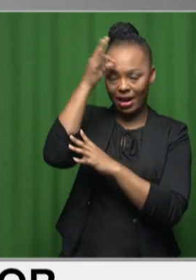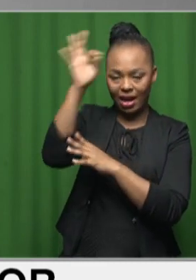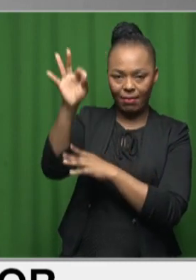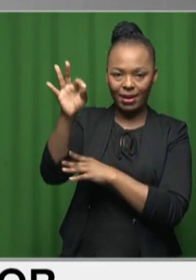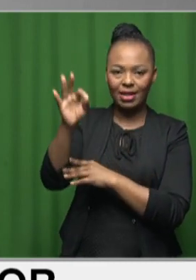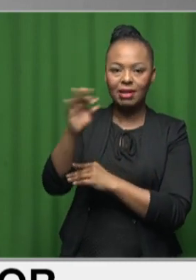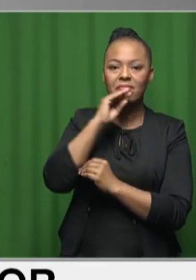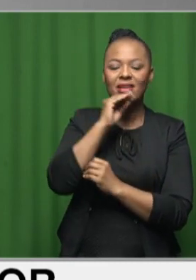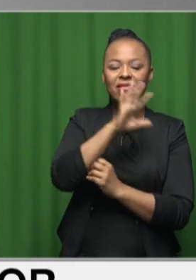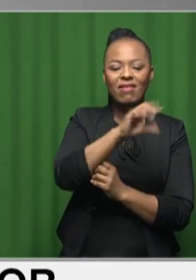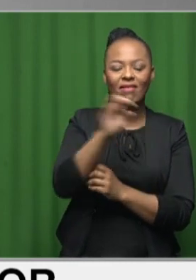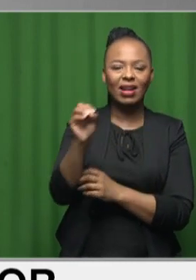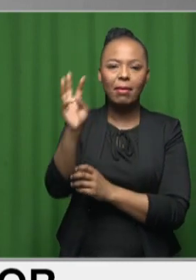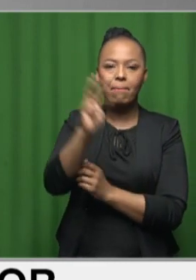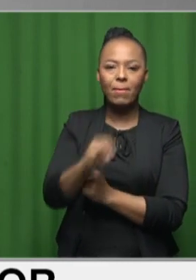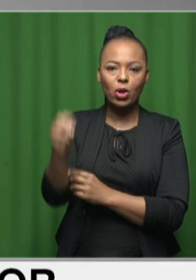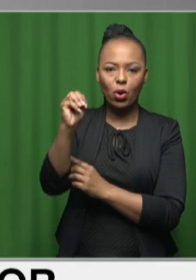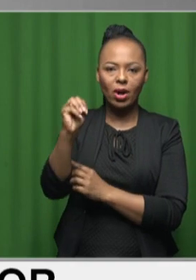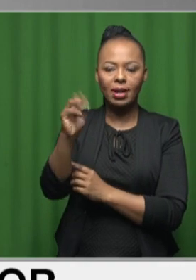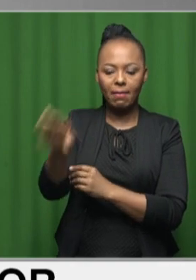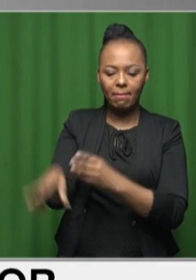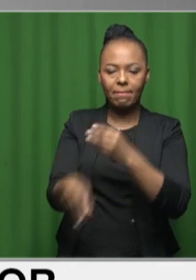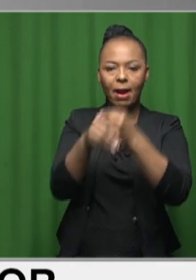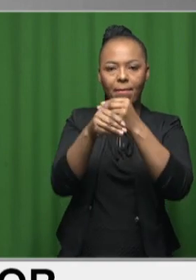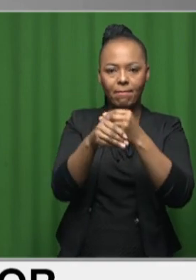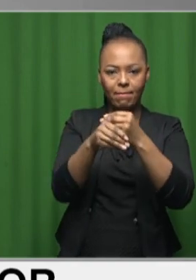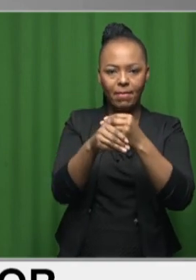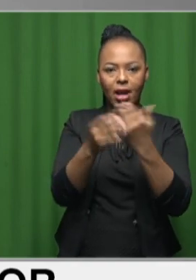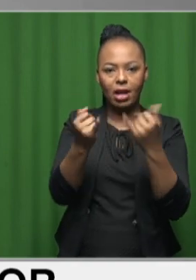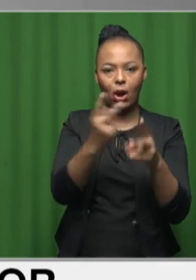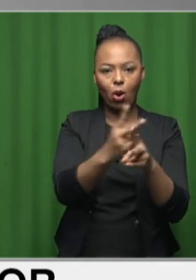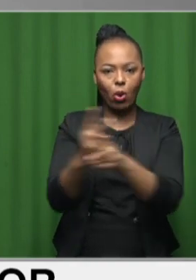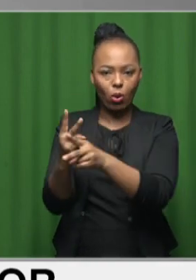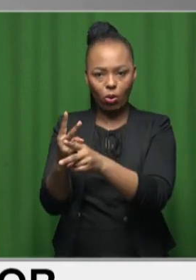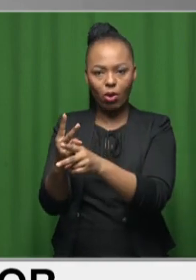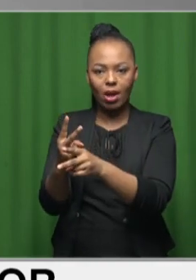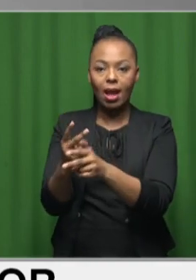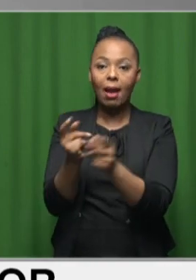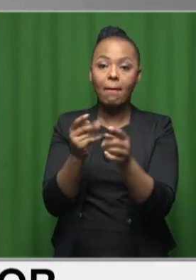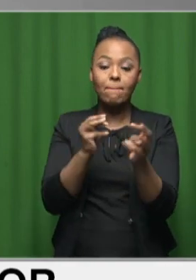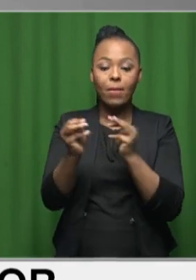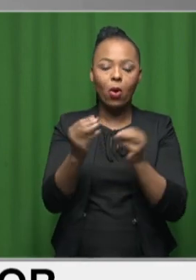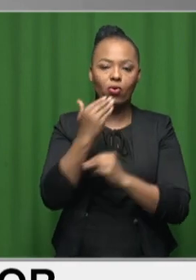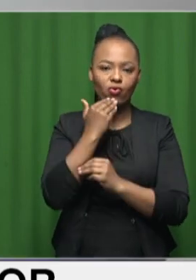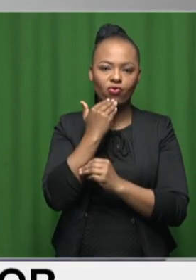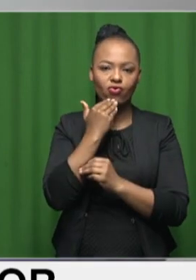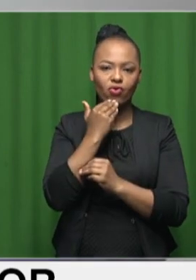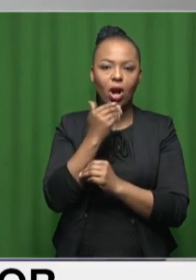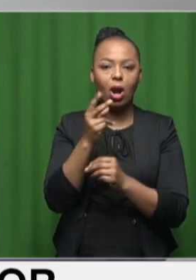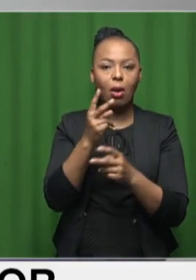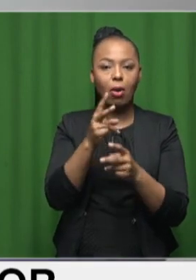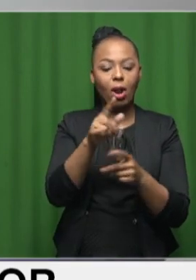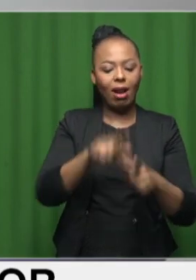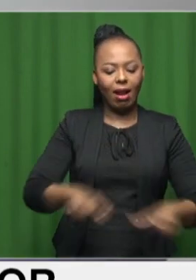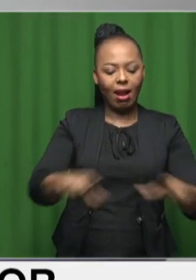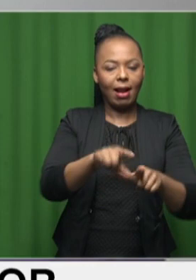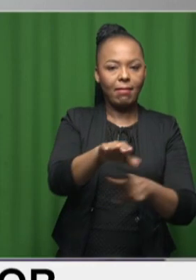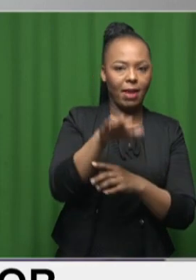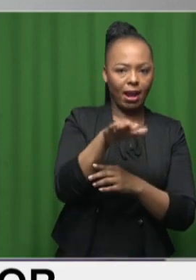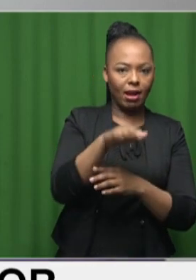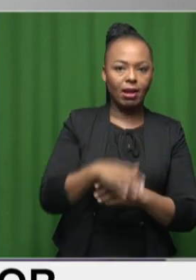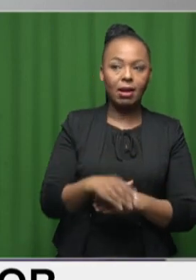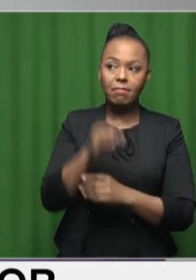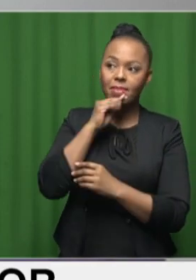is 500 million, plus the loan component, would be solely operated by the land bank. Okay. So is there a possibility that the fund